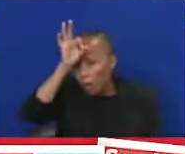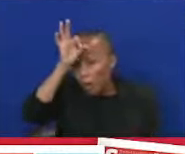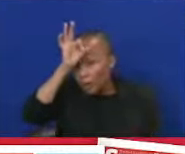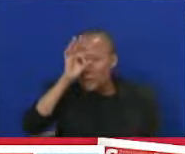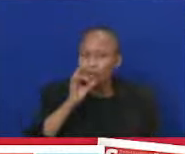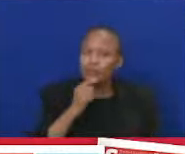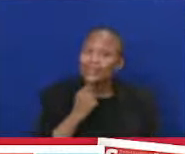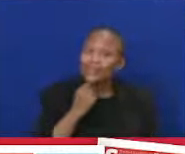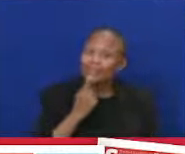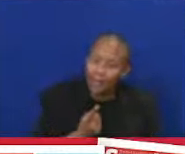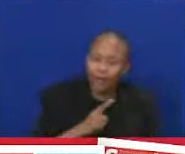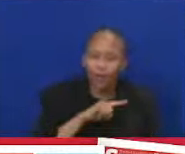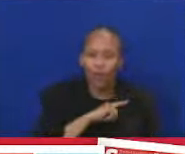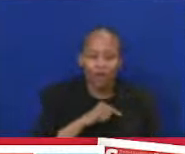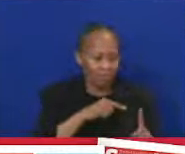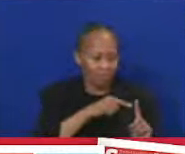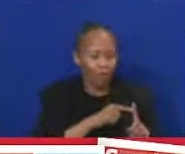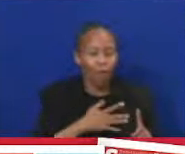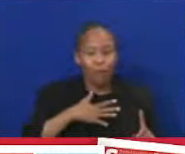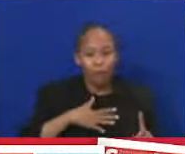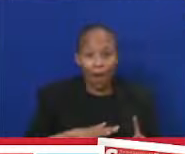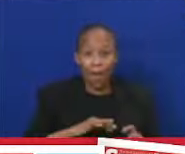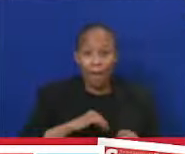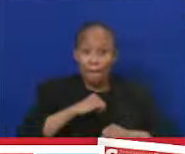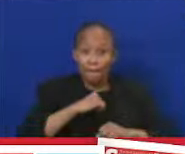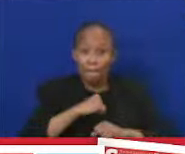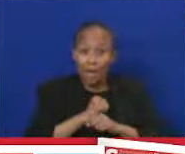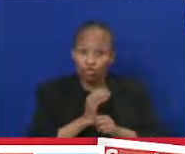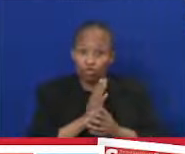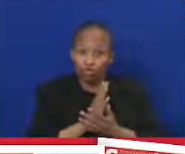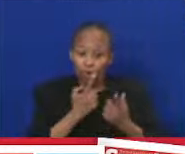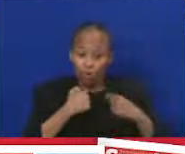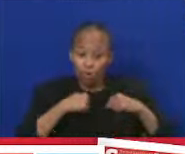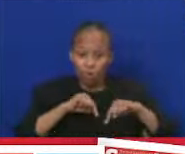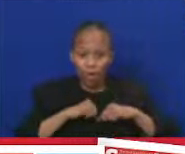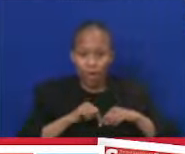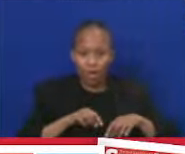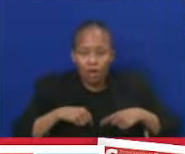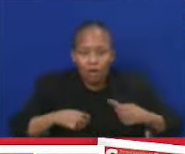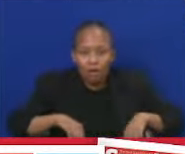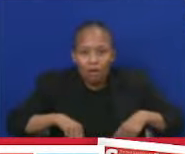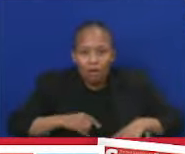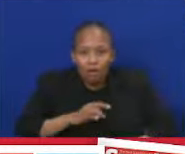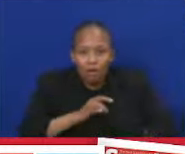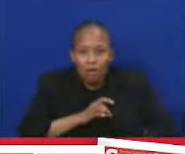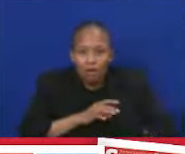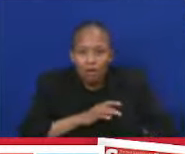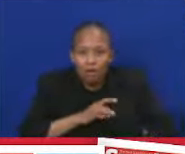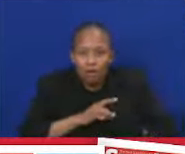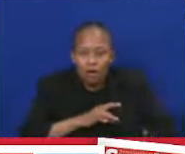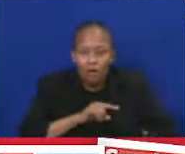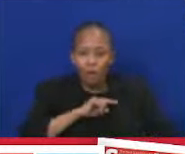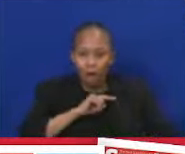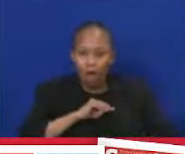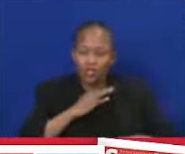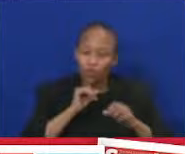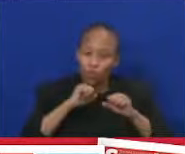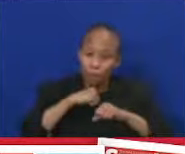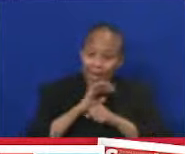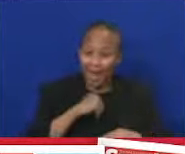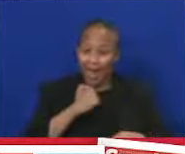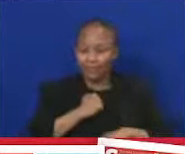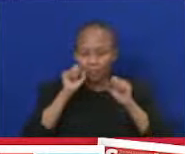is connected to high-ranking officials of the SAPS. Thank you. I did not mean to derail you.